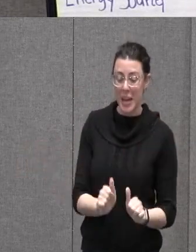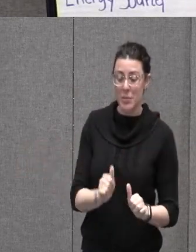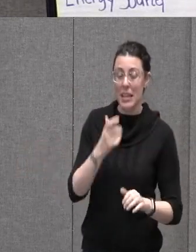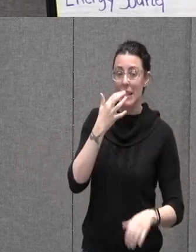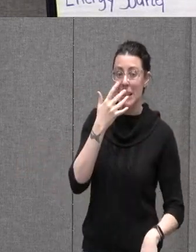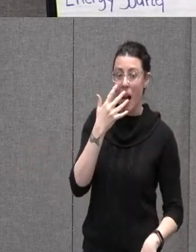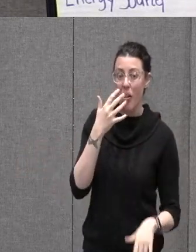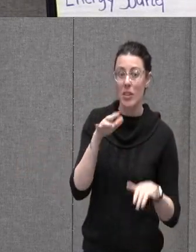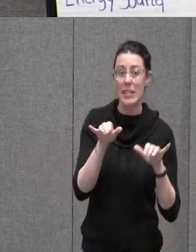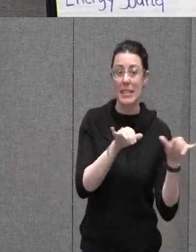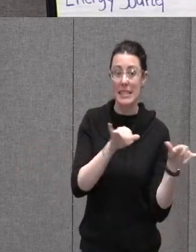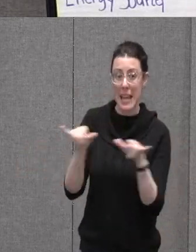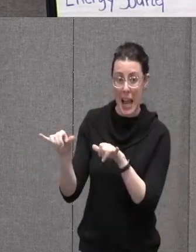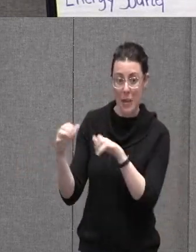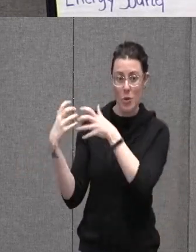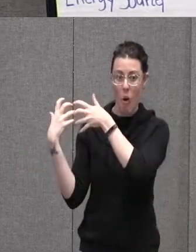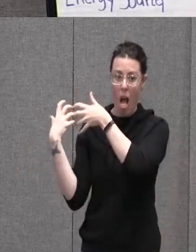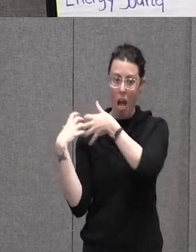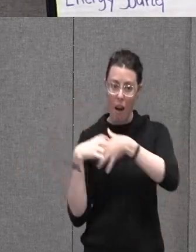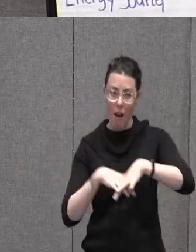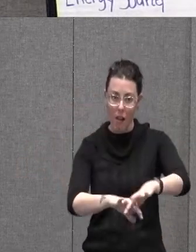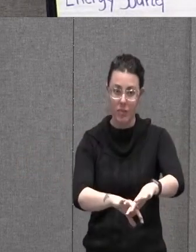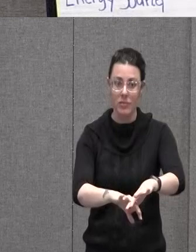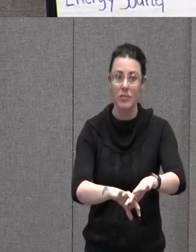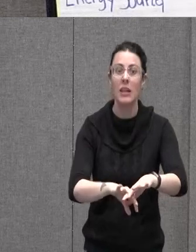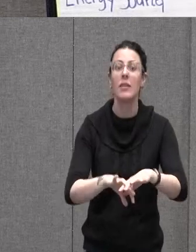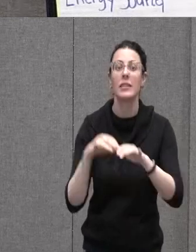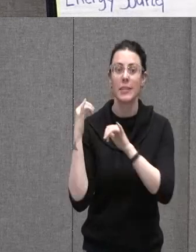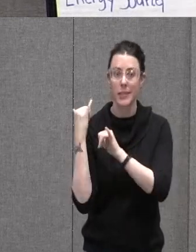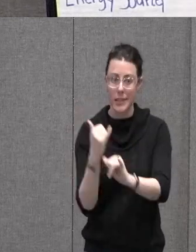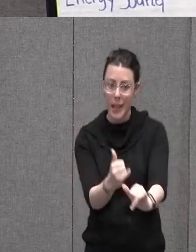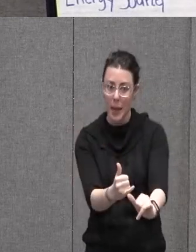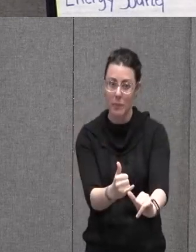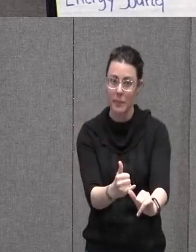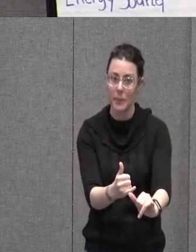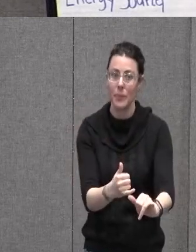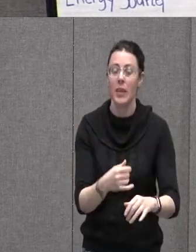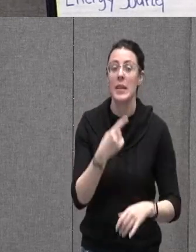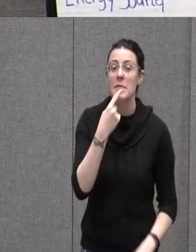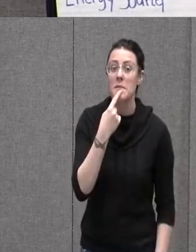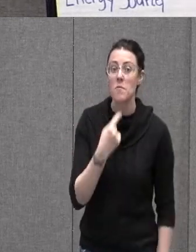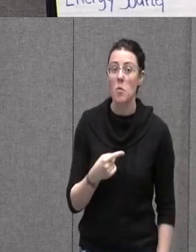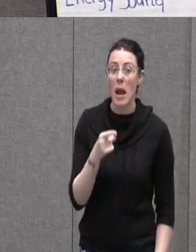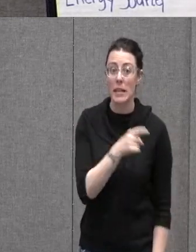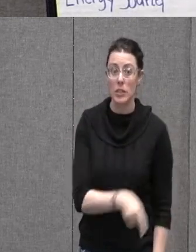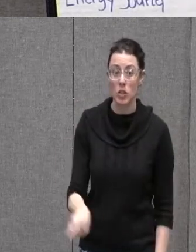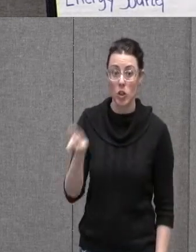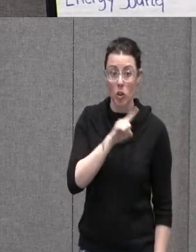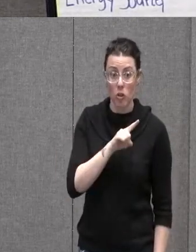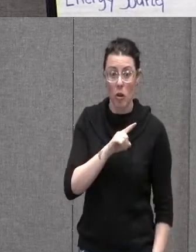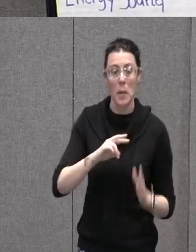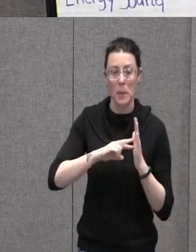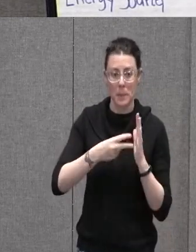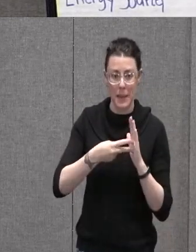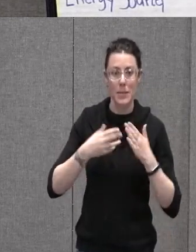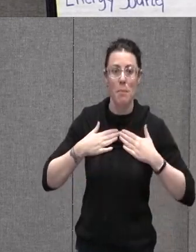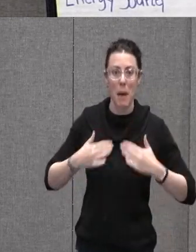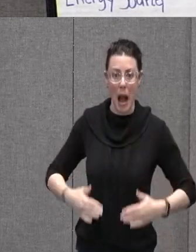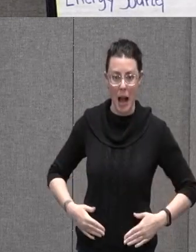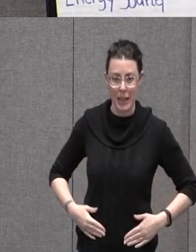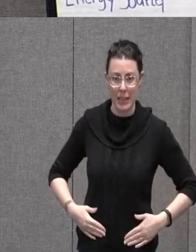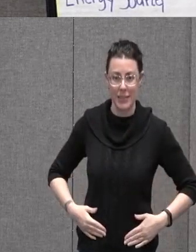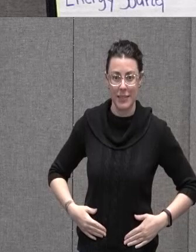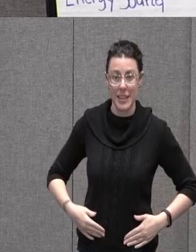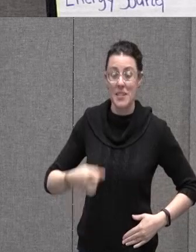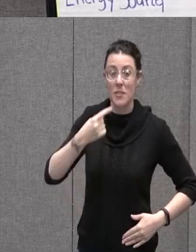help your ideas stay the same. Yeah. So the red circle represents what type of body the robot would have. Mm-hmm. So we put a